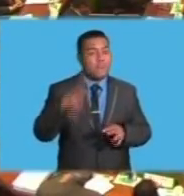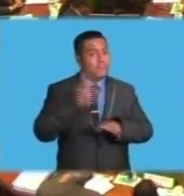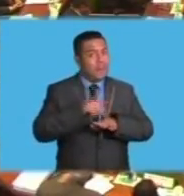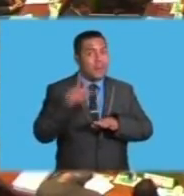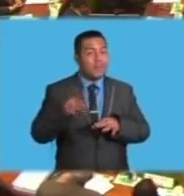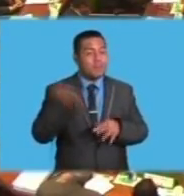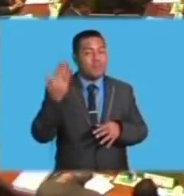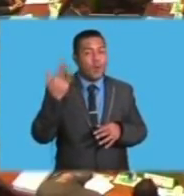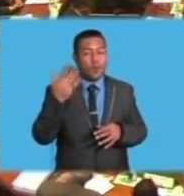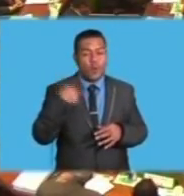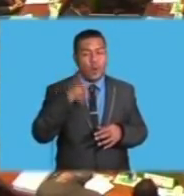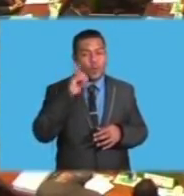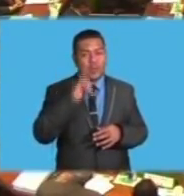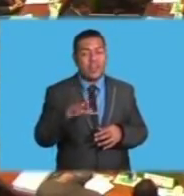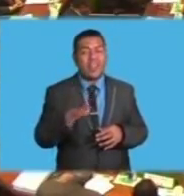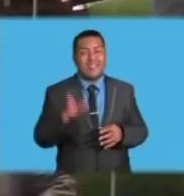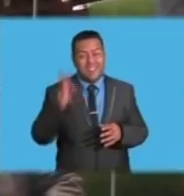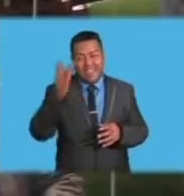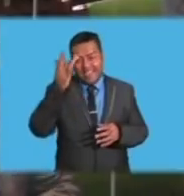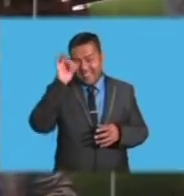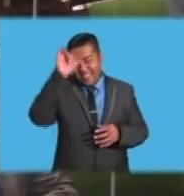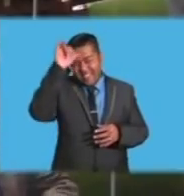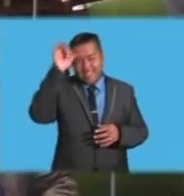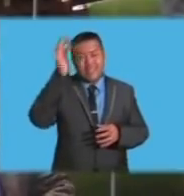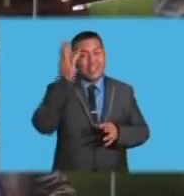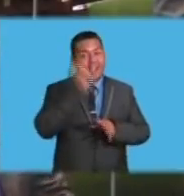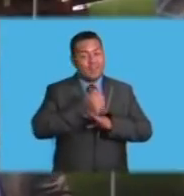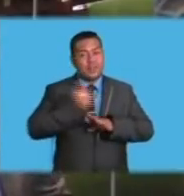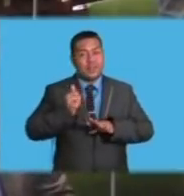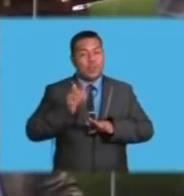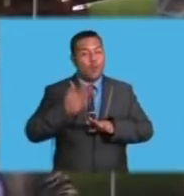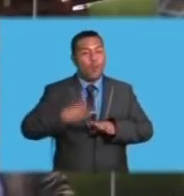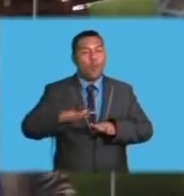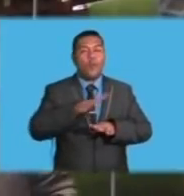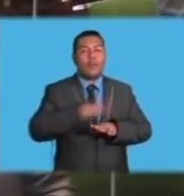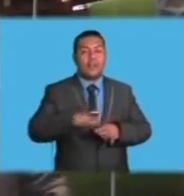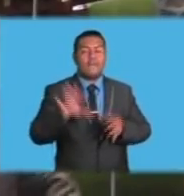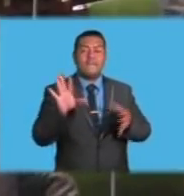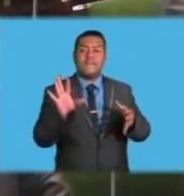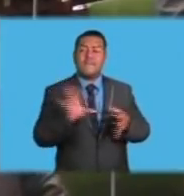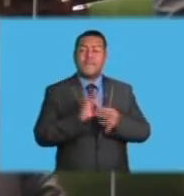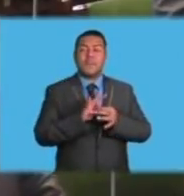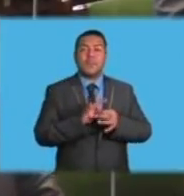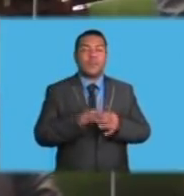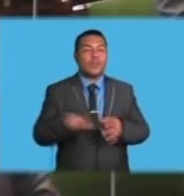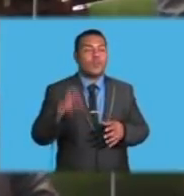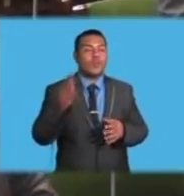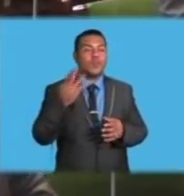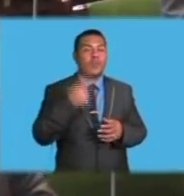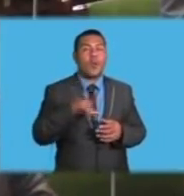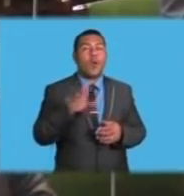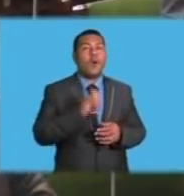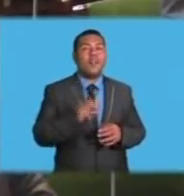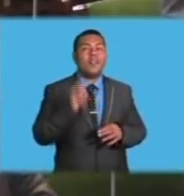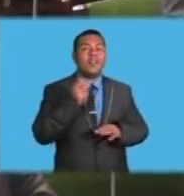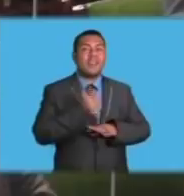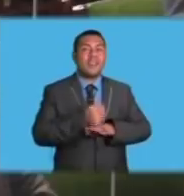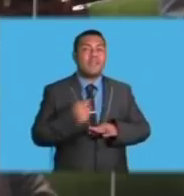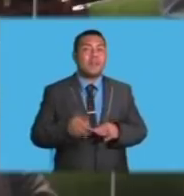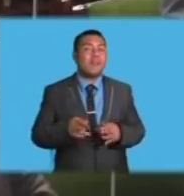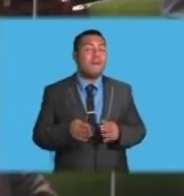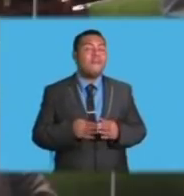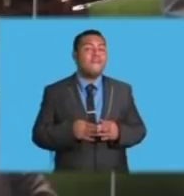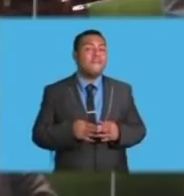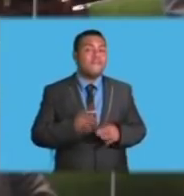trying to get the software, we're working with the Indian government to get all of these pharmacies connected, to get the government